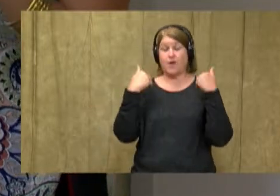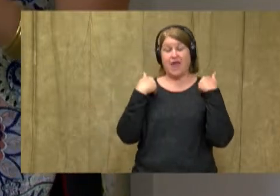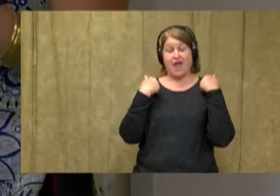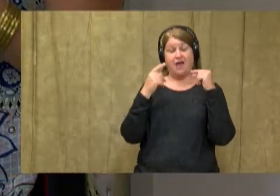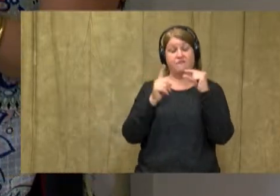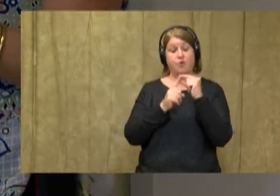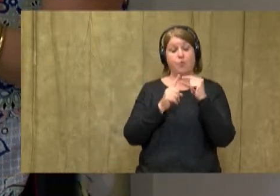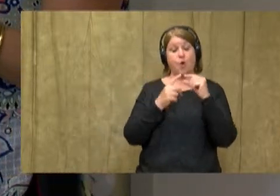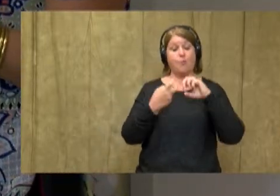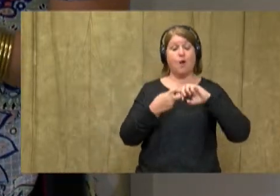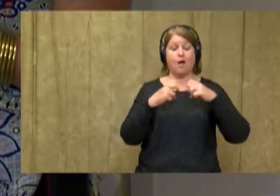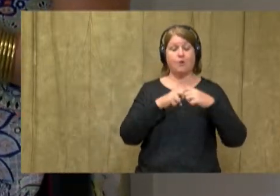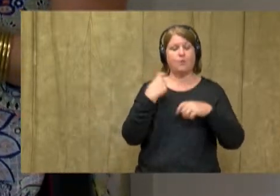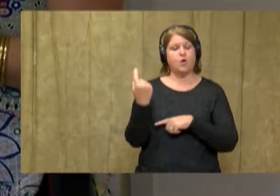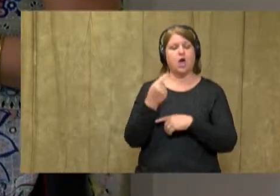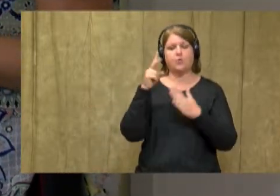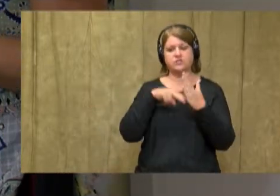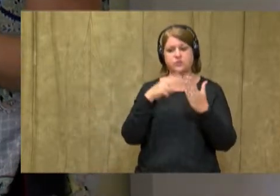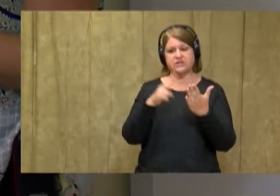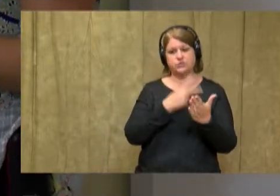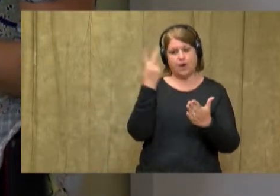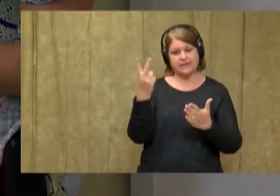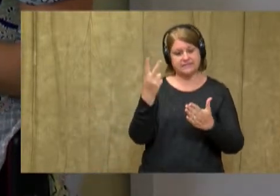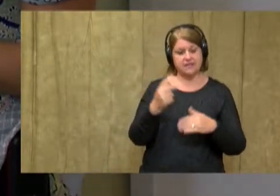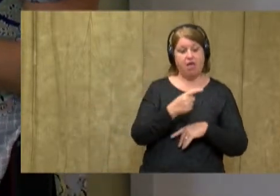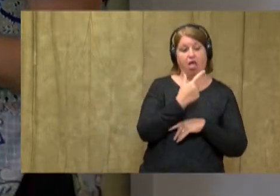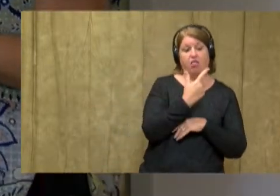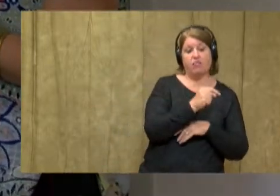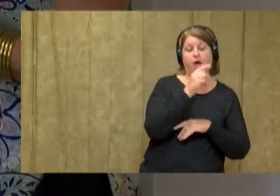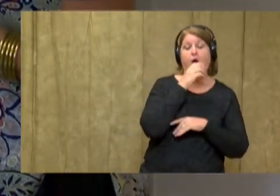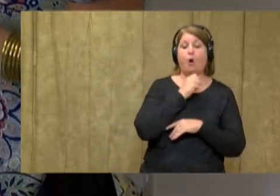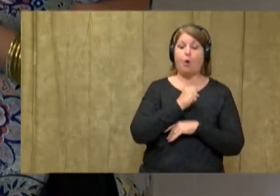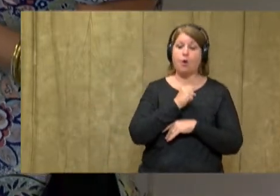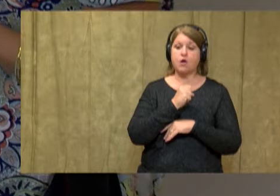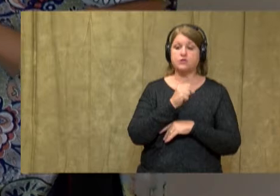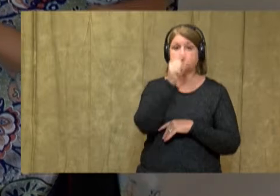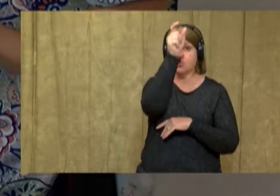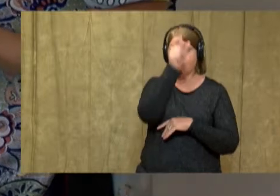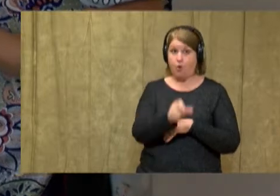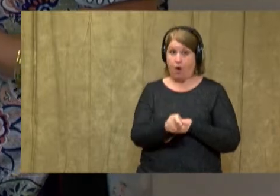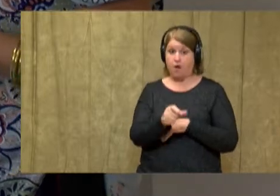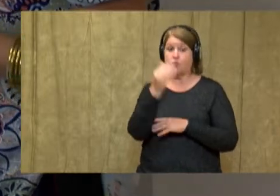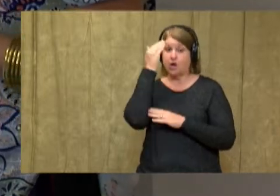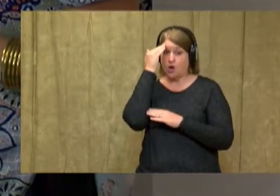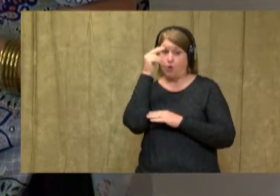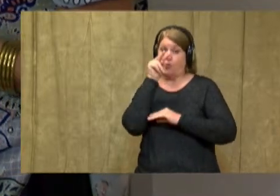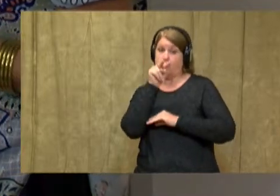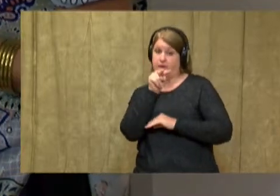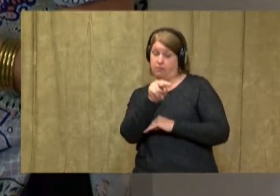we always read it twice. The orange rod, so we know we're going to be observing this